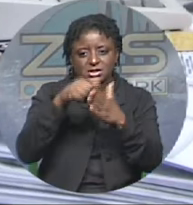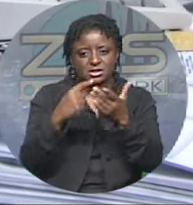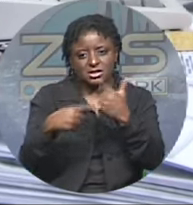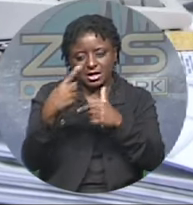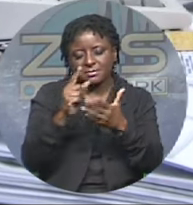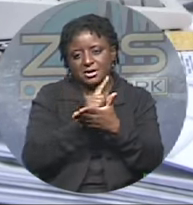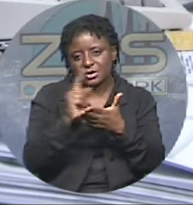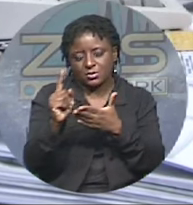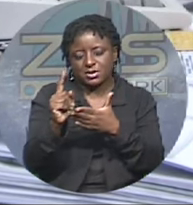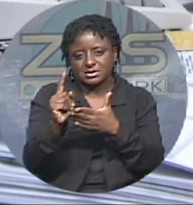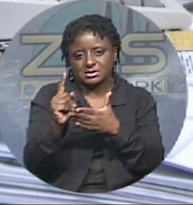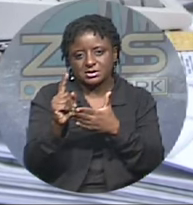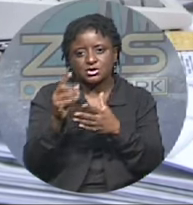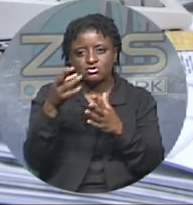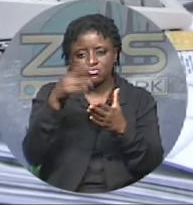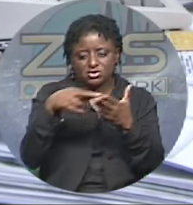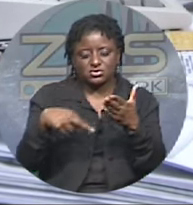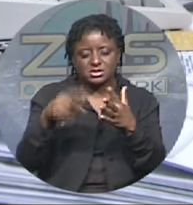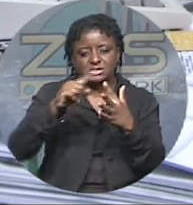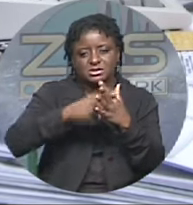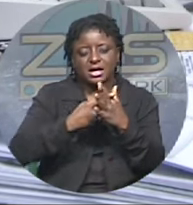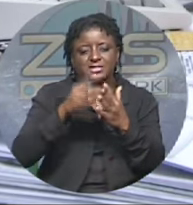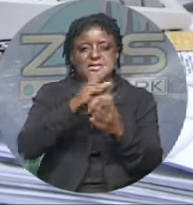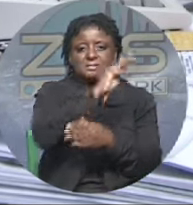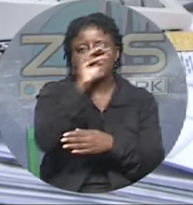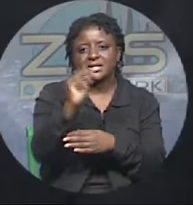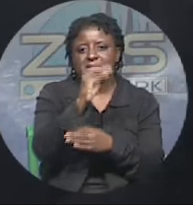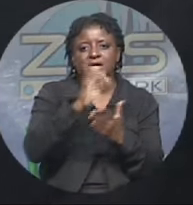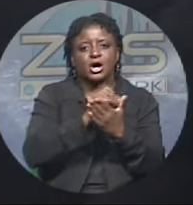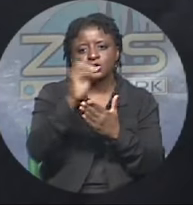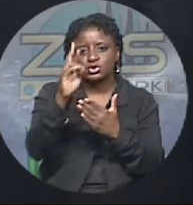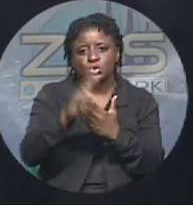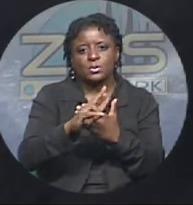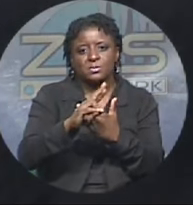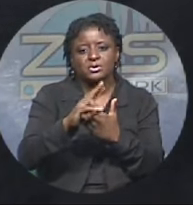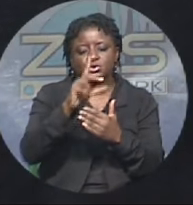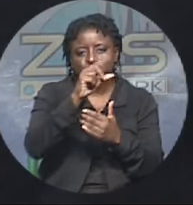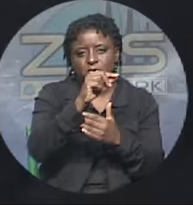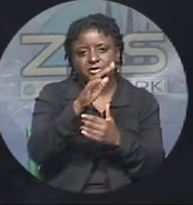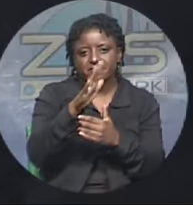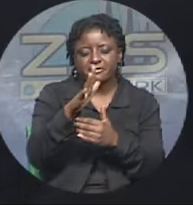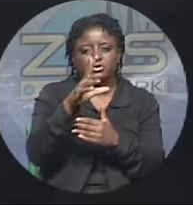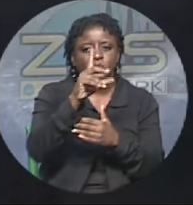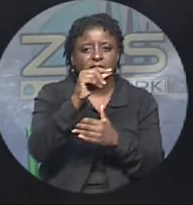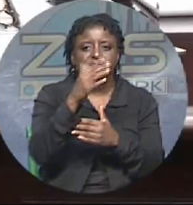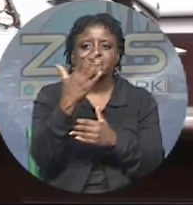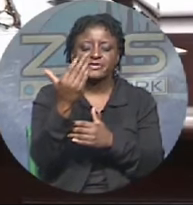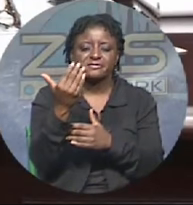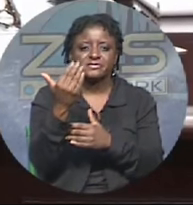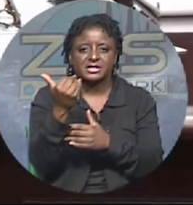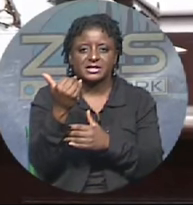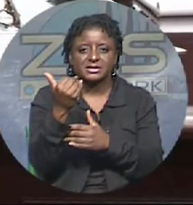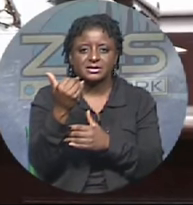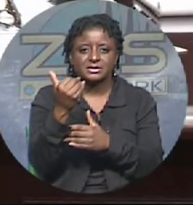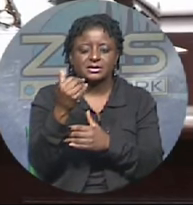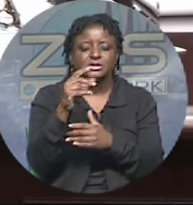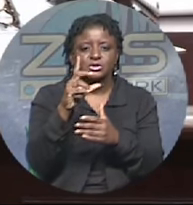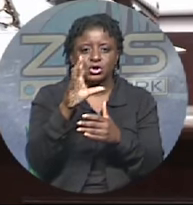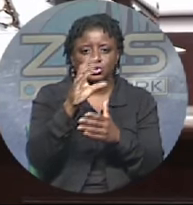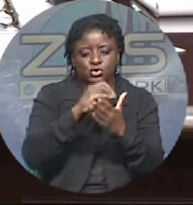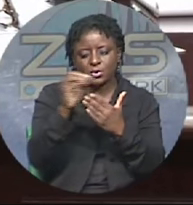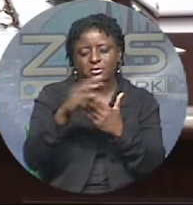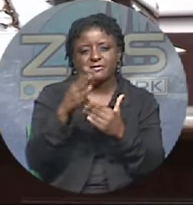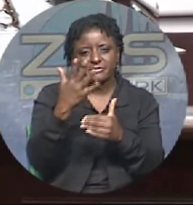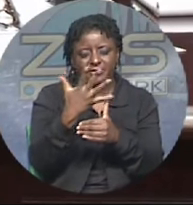country begins on Monday, October 5th, 2015. Parliamentary Commissioner Mr. Sherlyn Hall confirmed this date during a